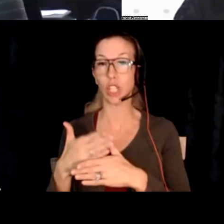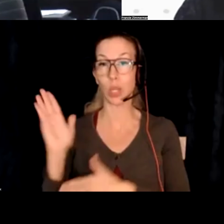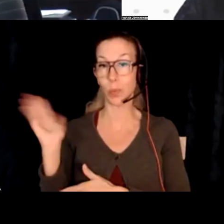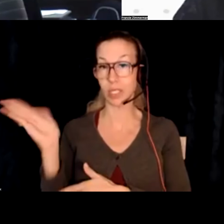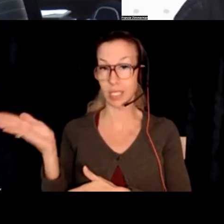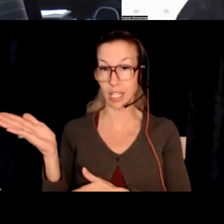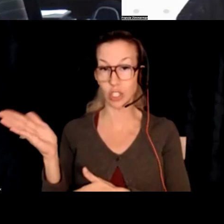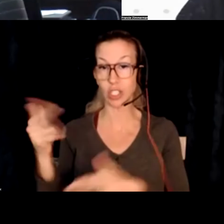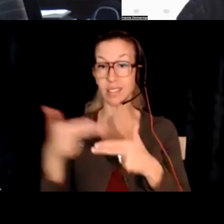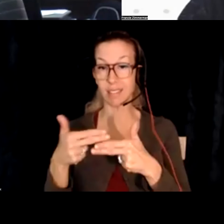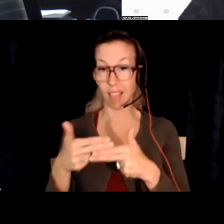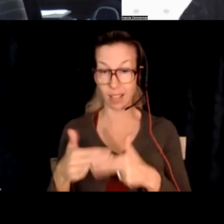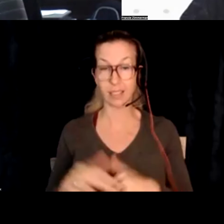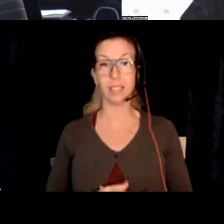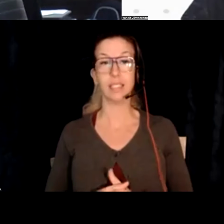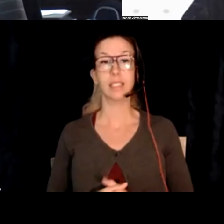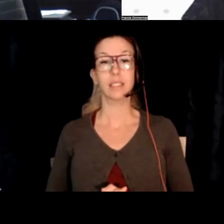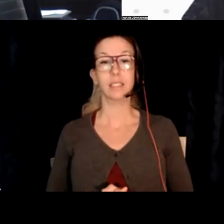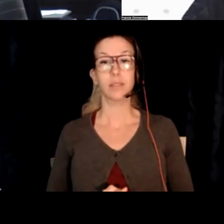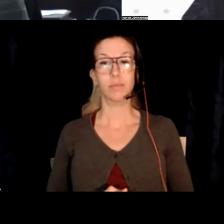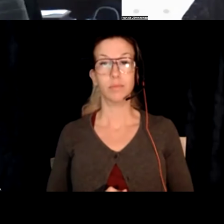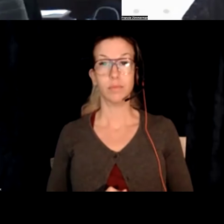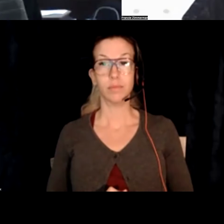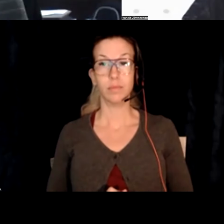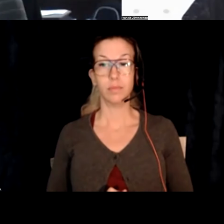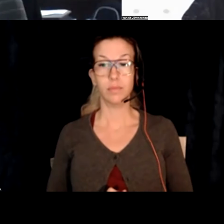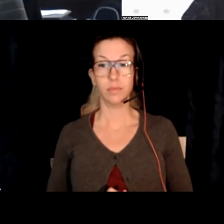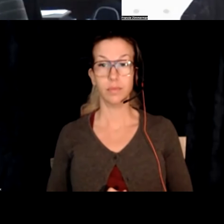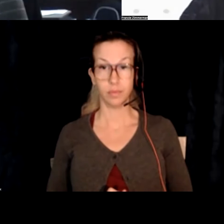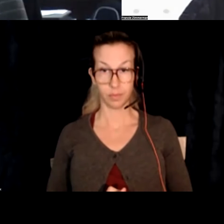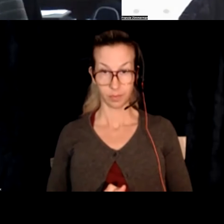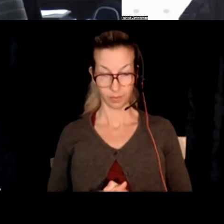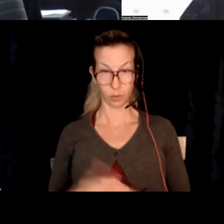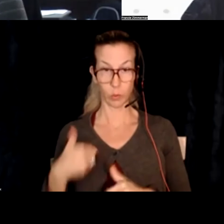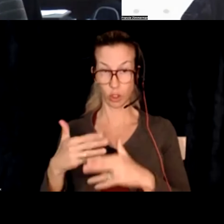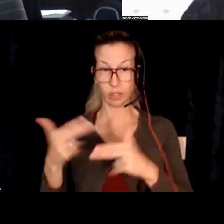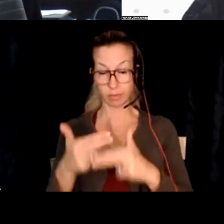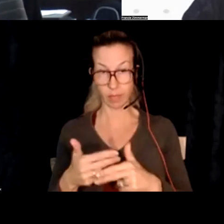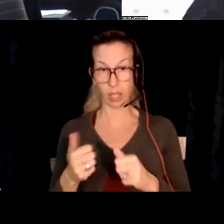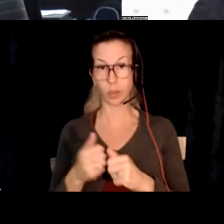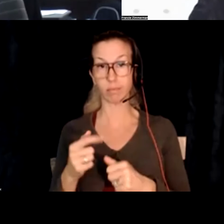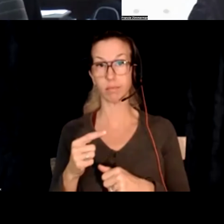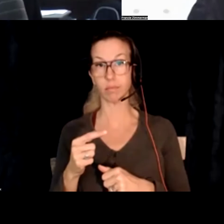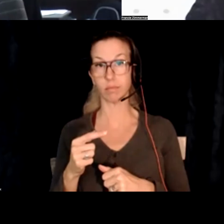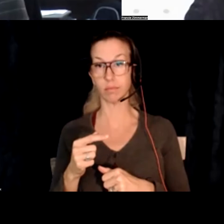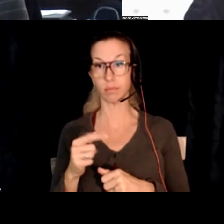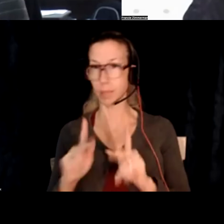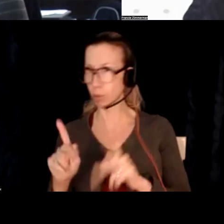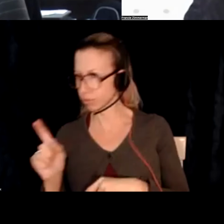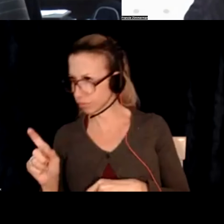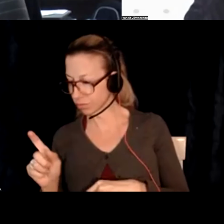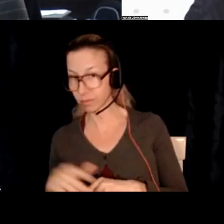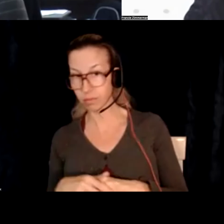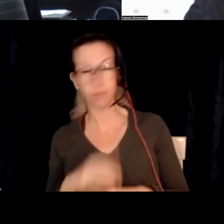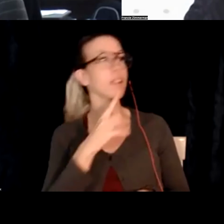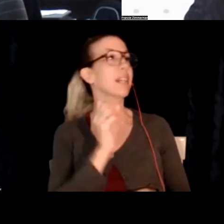presentation slides with the, that's a question, I'm sorry, with our folks. Yes, I'm dropping